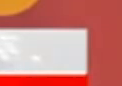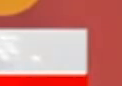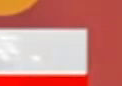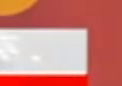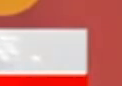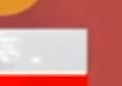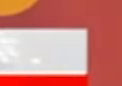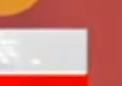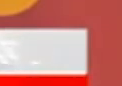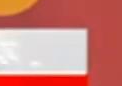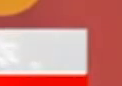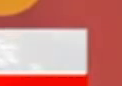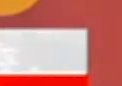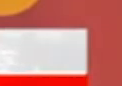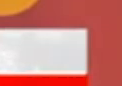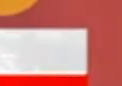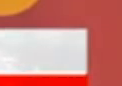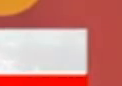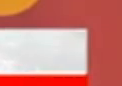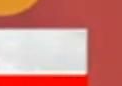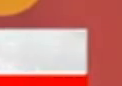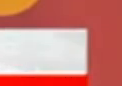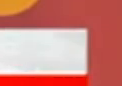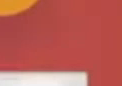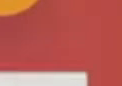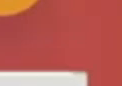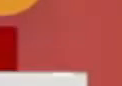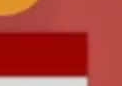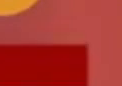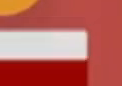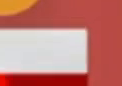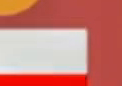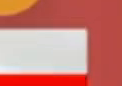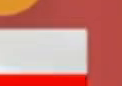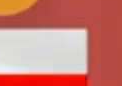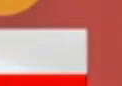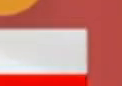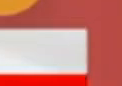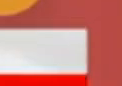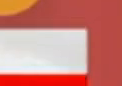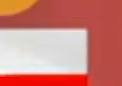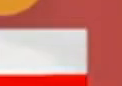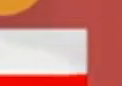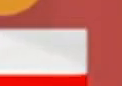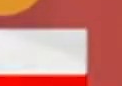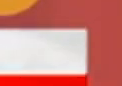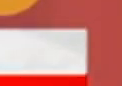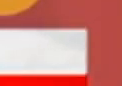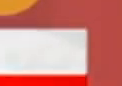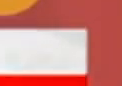having today. And we've had the first one about tennis. And now let's talk about basketball because we are in the playoffs of the